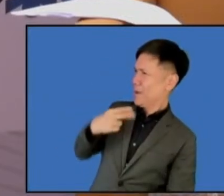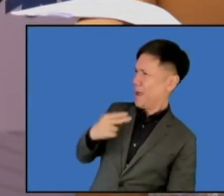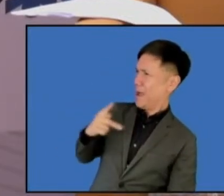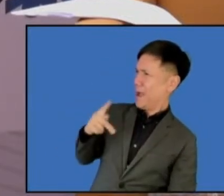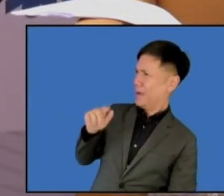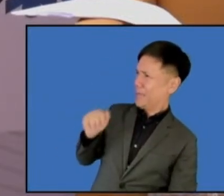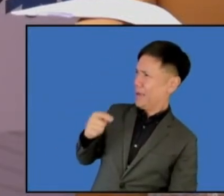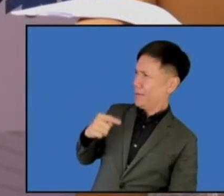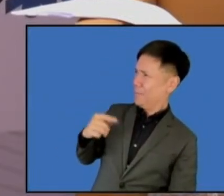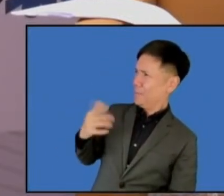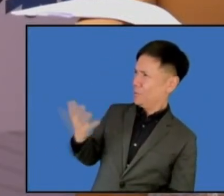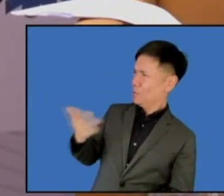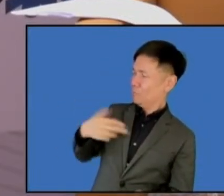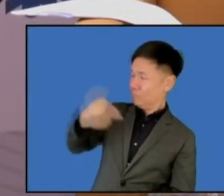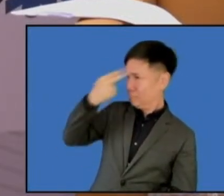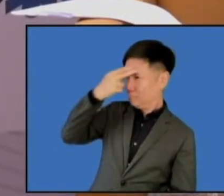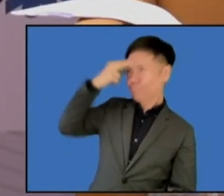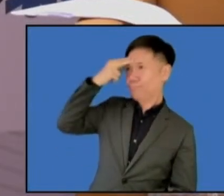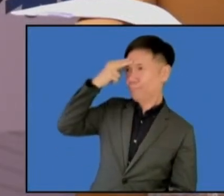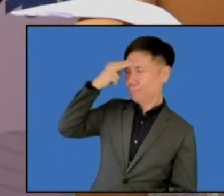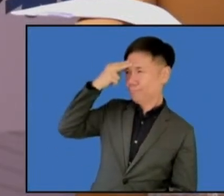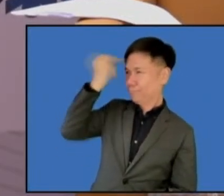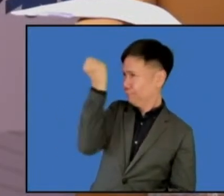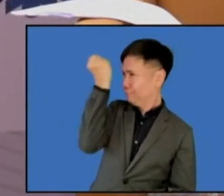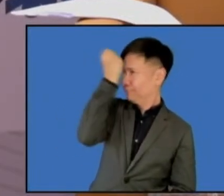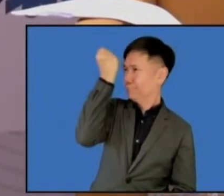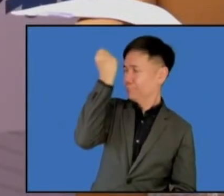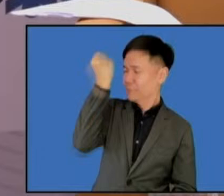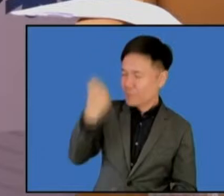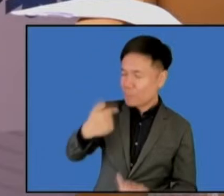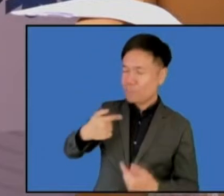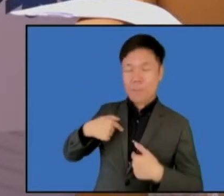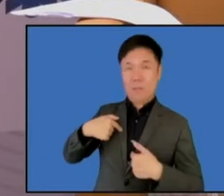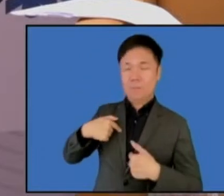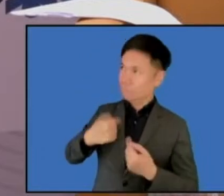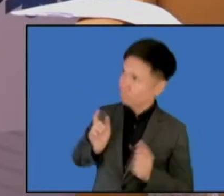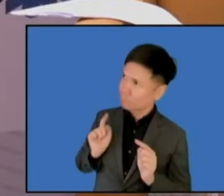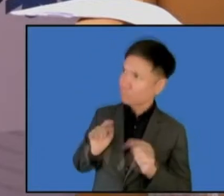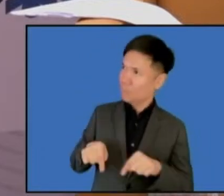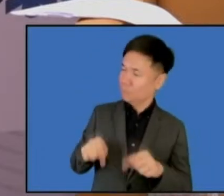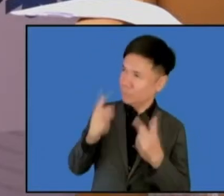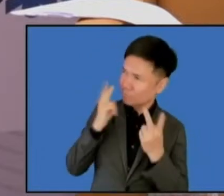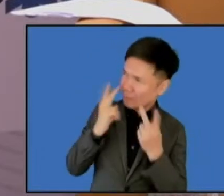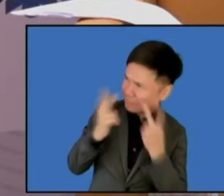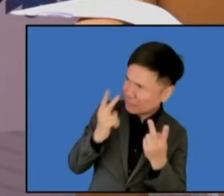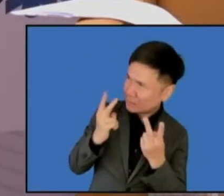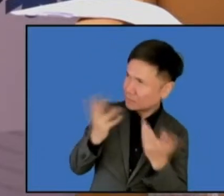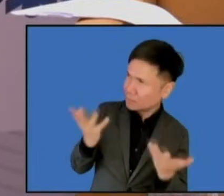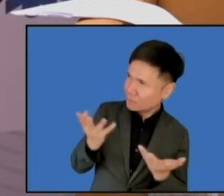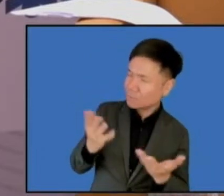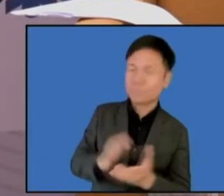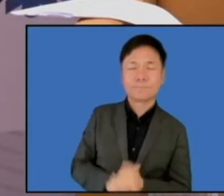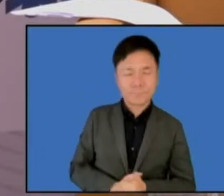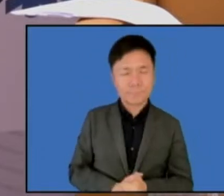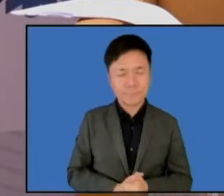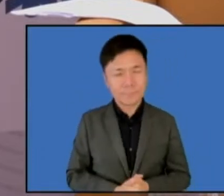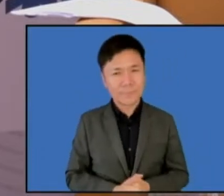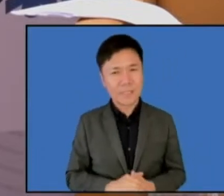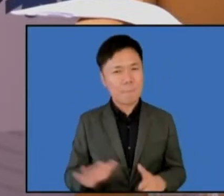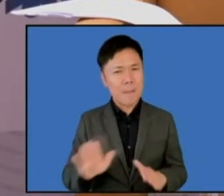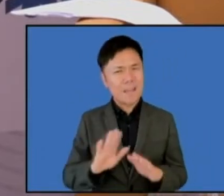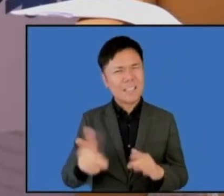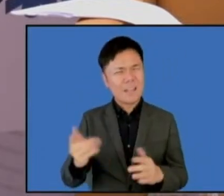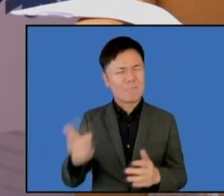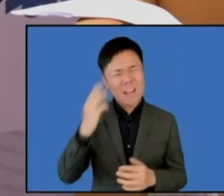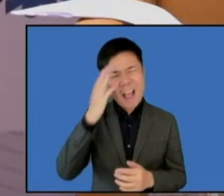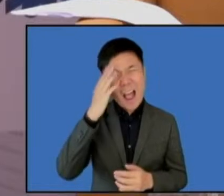The term stuck, the name stuck. Now we take on that identity. But at the time, it came with attributes as being more rural,